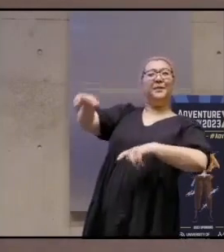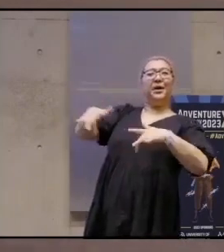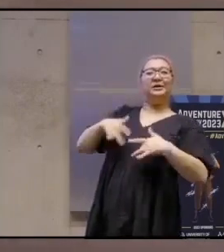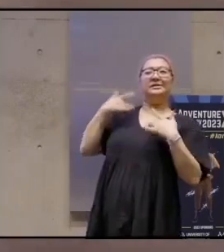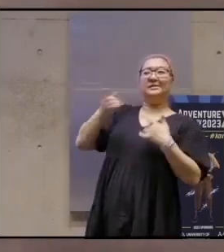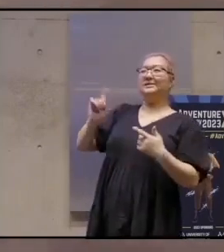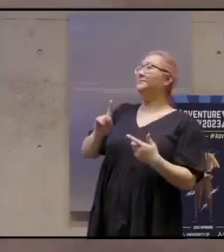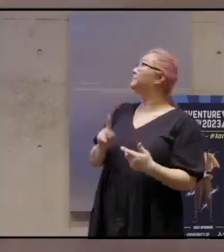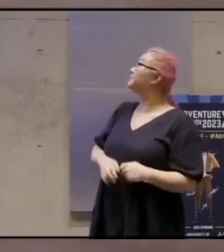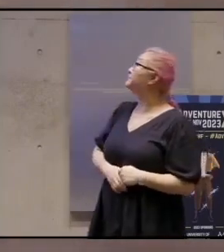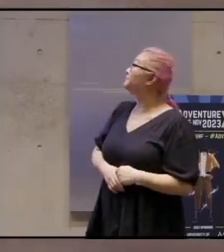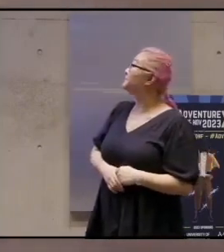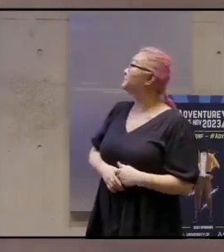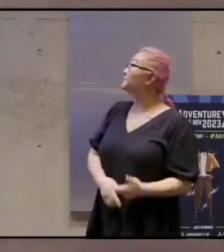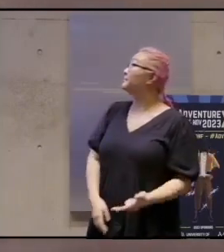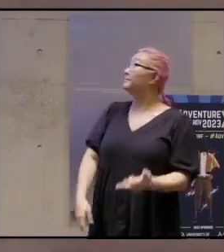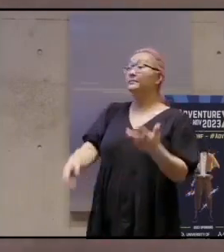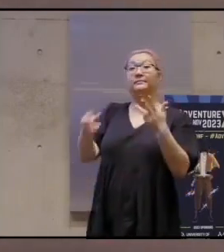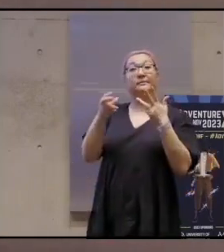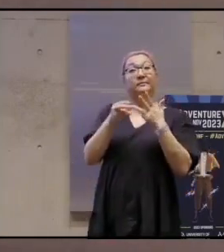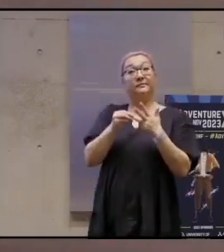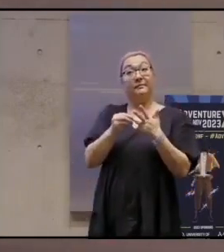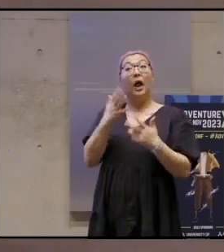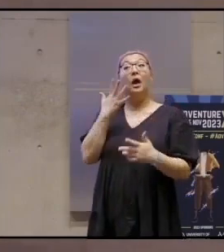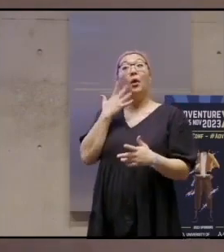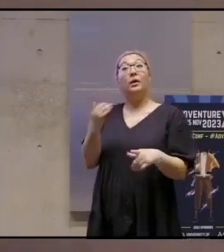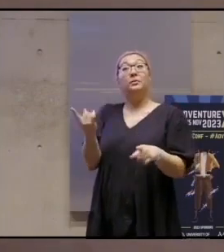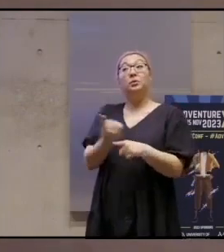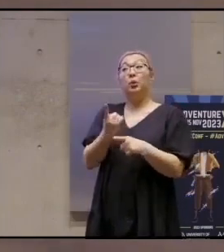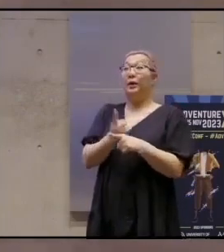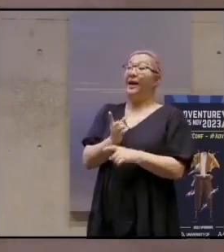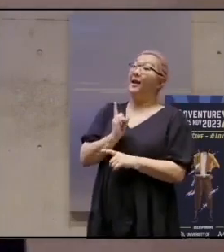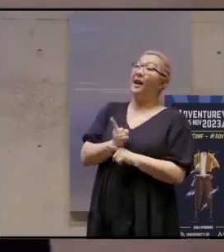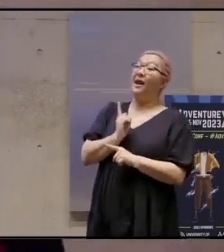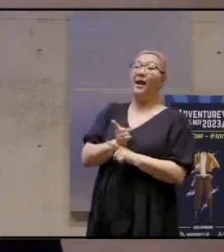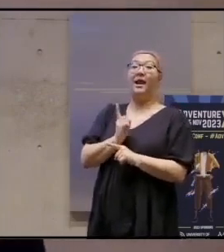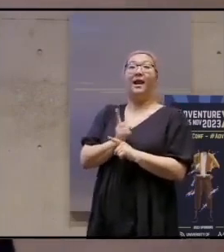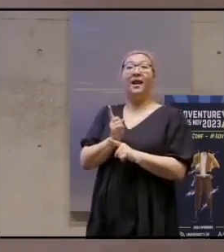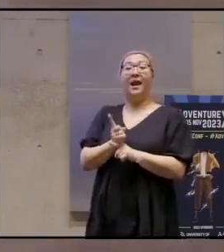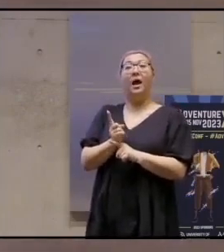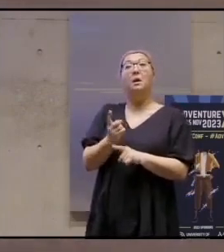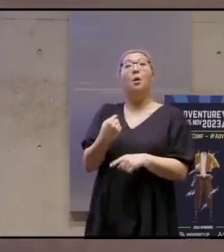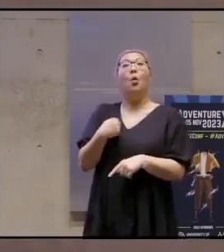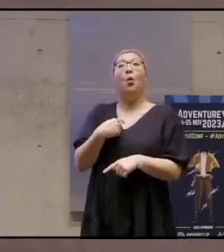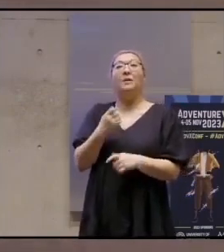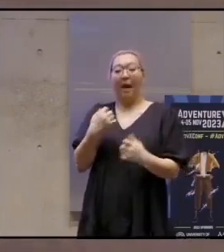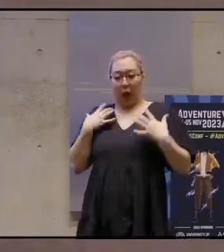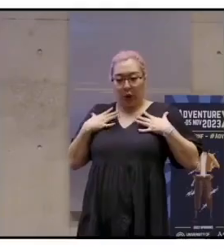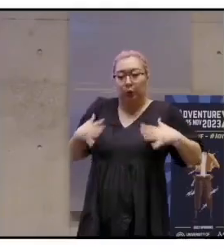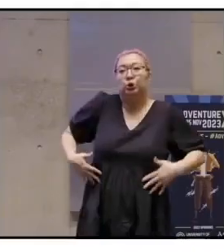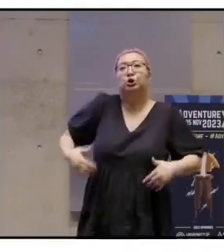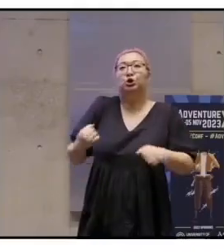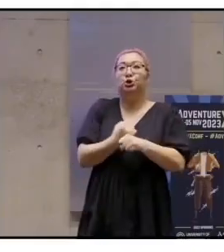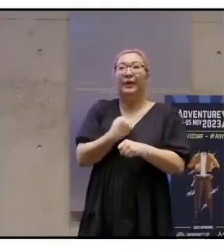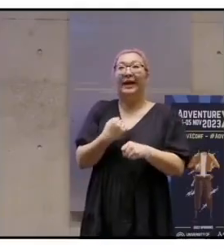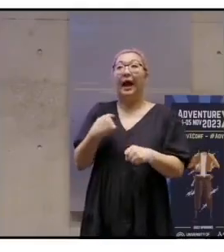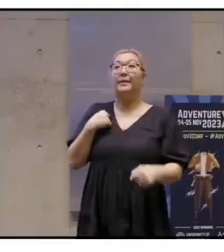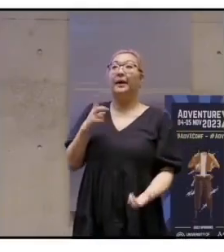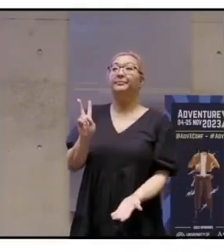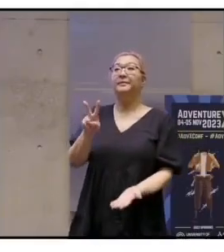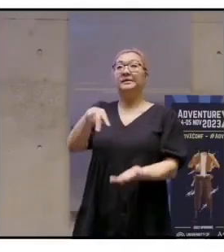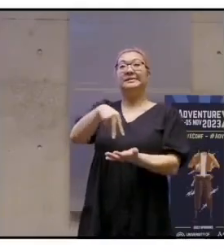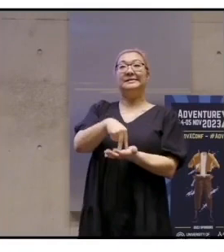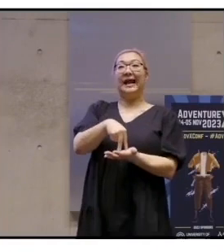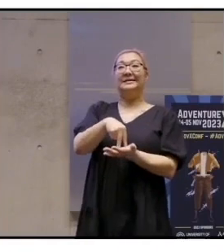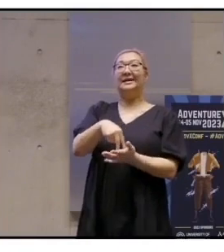doing while I am talking? Am I just standing there? Am I shifting weight nervously? Am I running? Am I